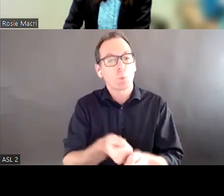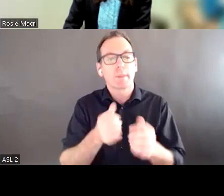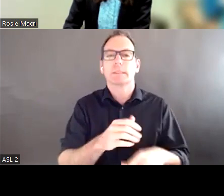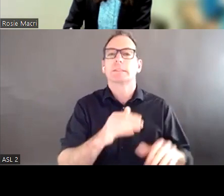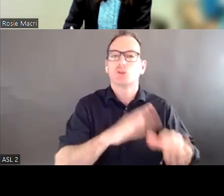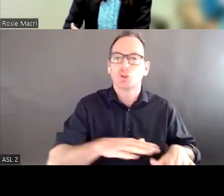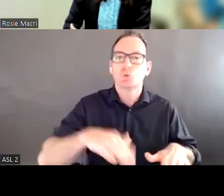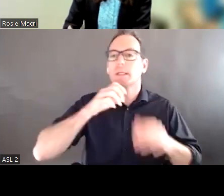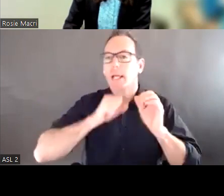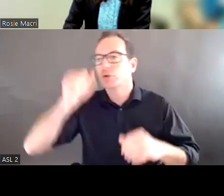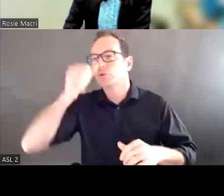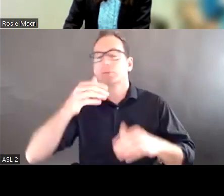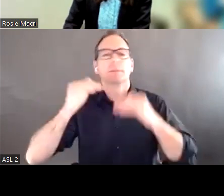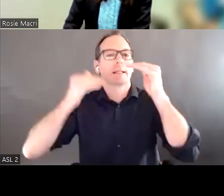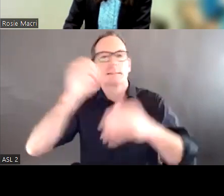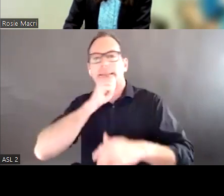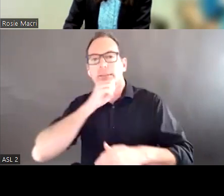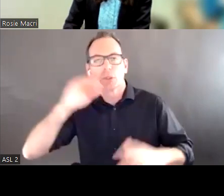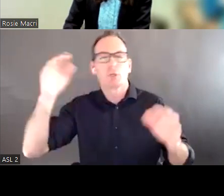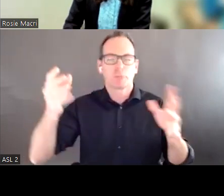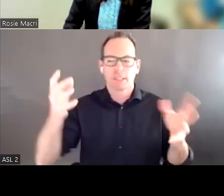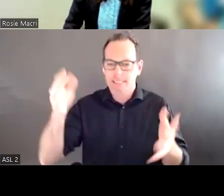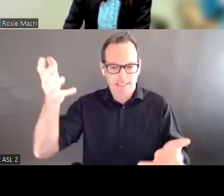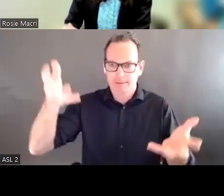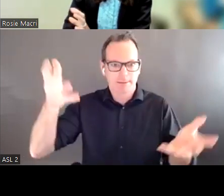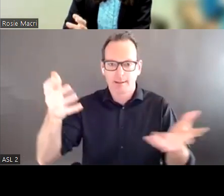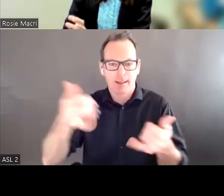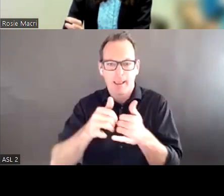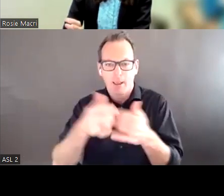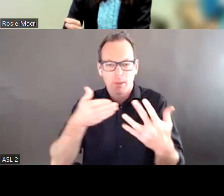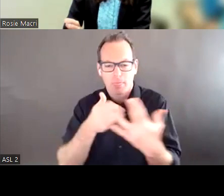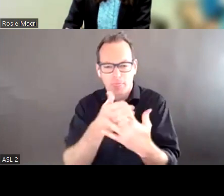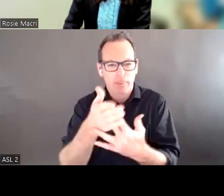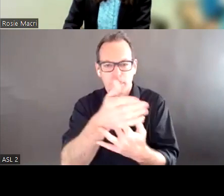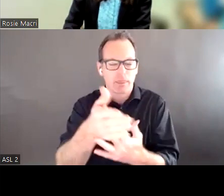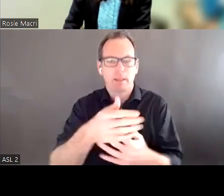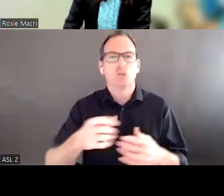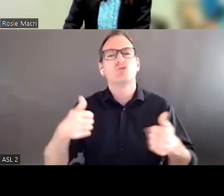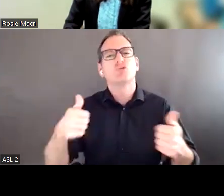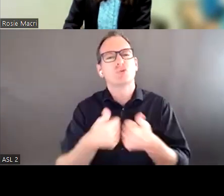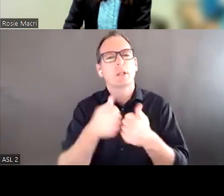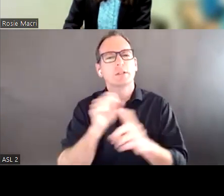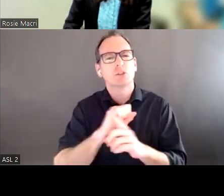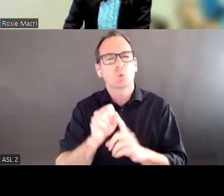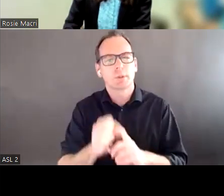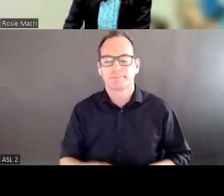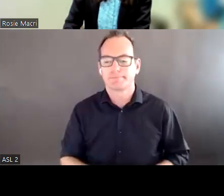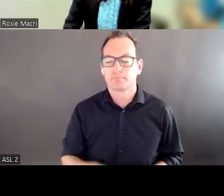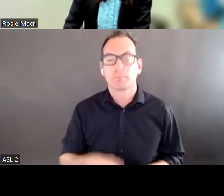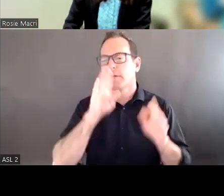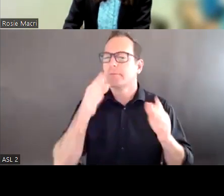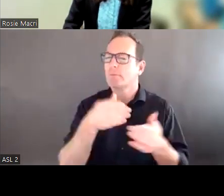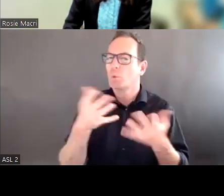their growing children work through challenging situations. And what we'll really concentrate on are ethical dilemmas and moral